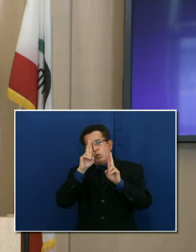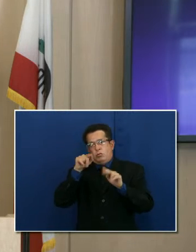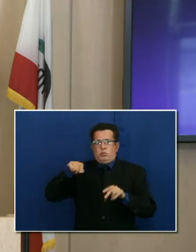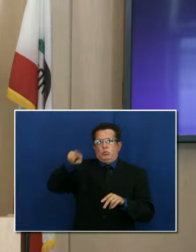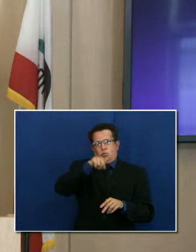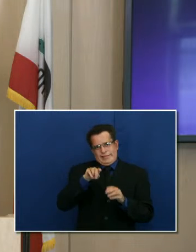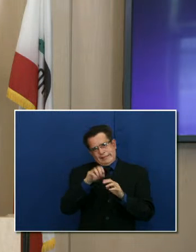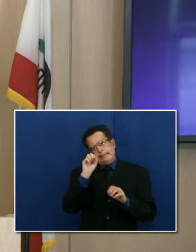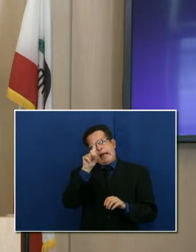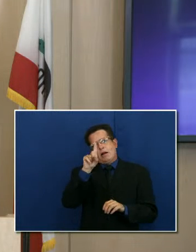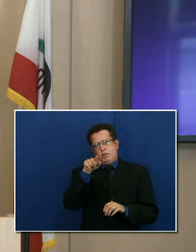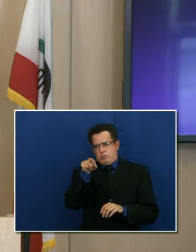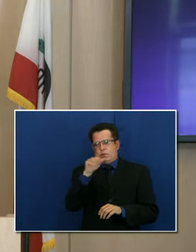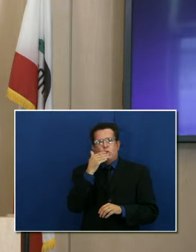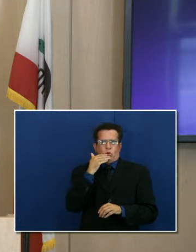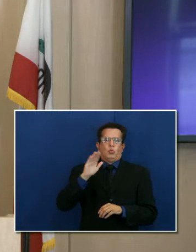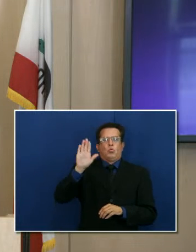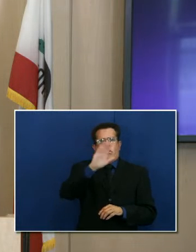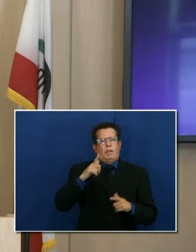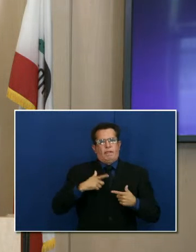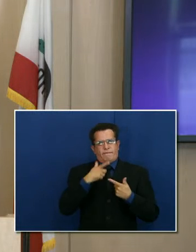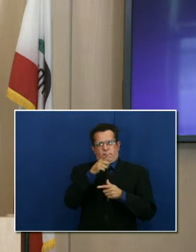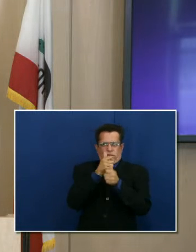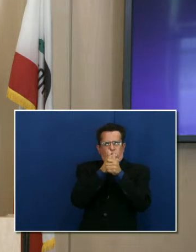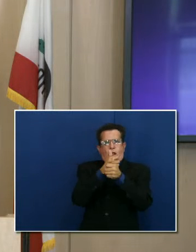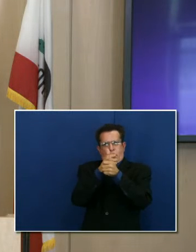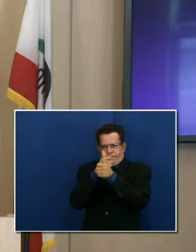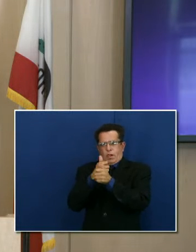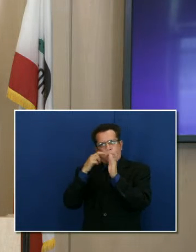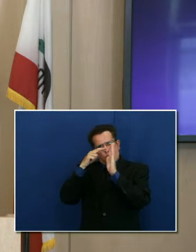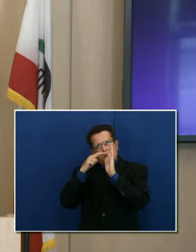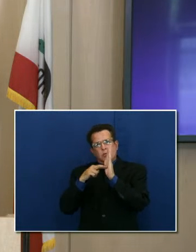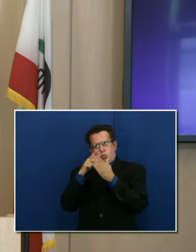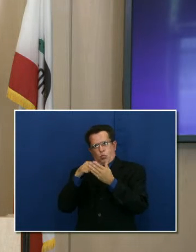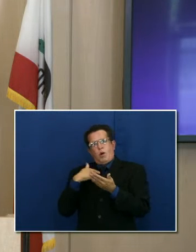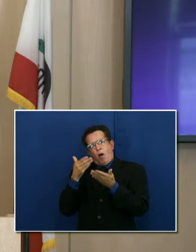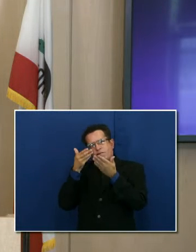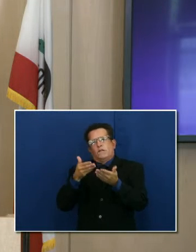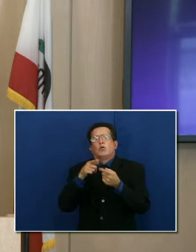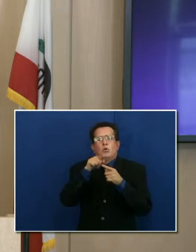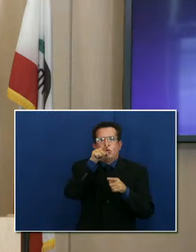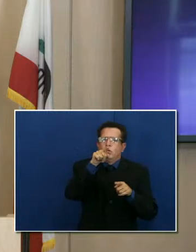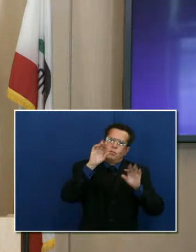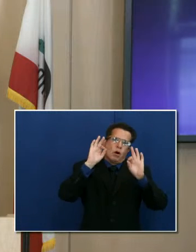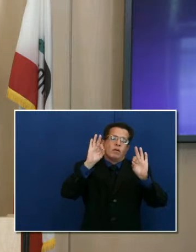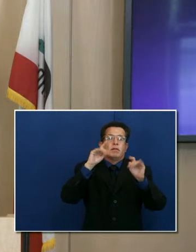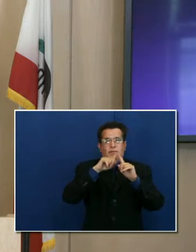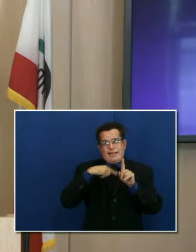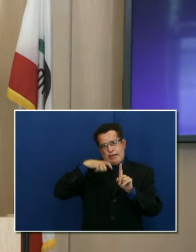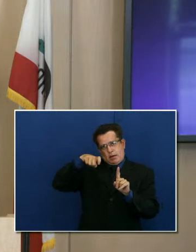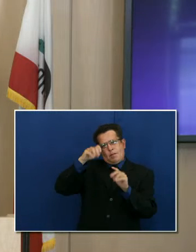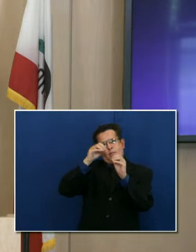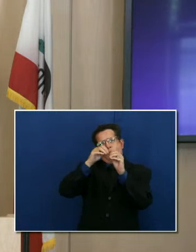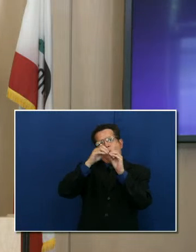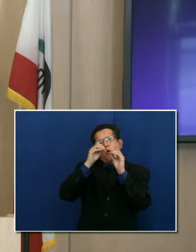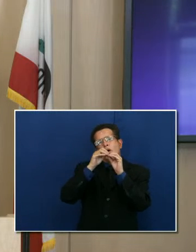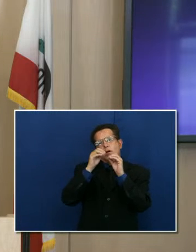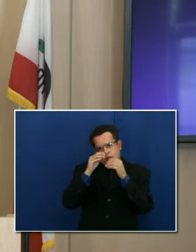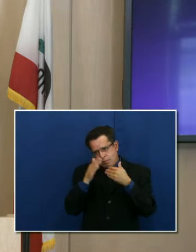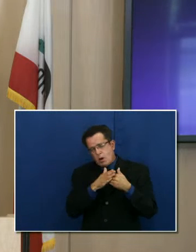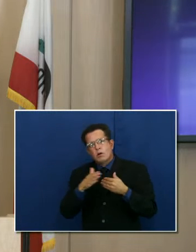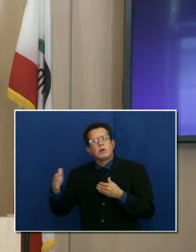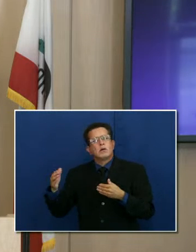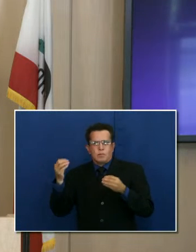of adapting their daily life to follow those basic guidance and things we've seen. Of course, we want us to do more. We want to be